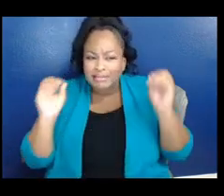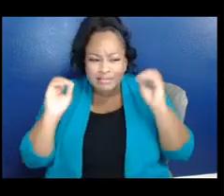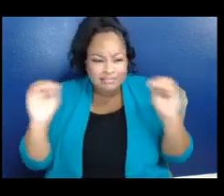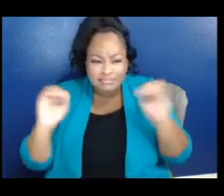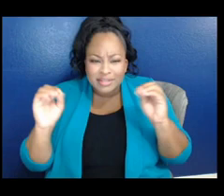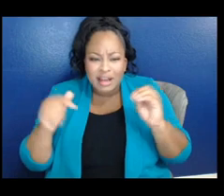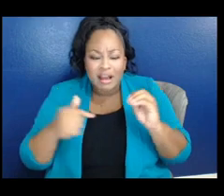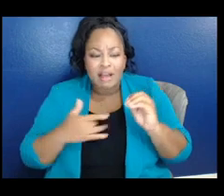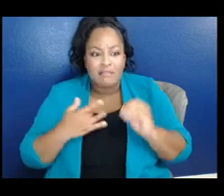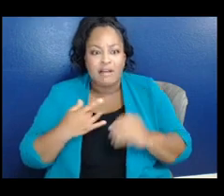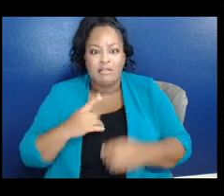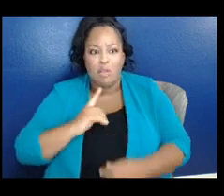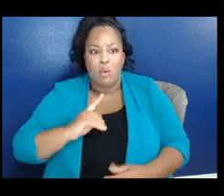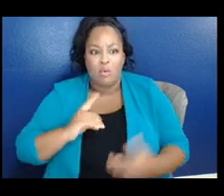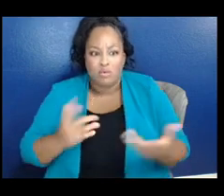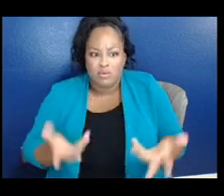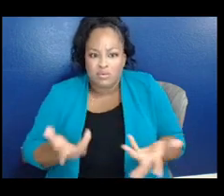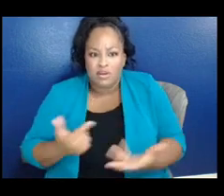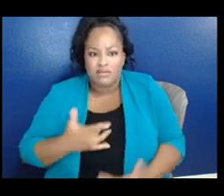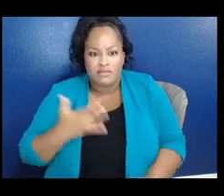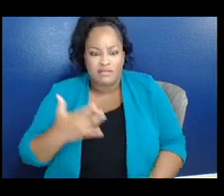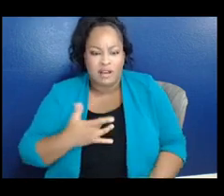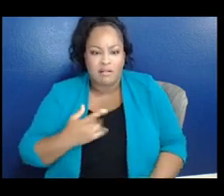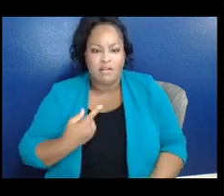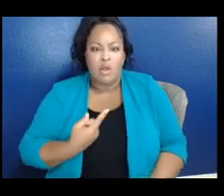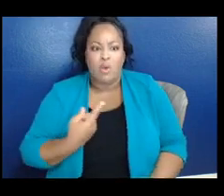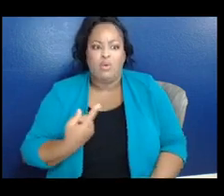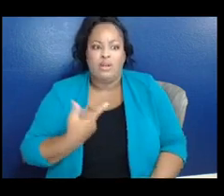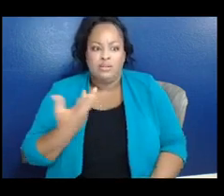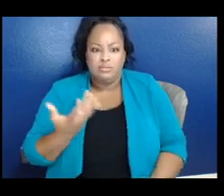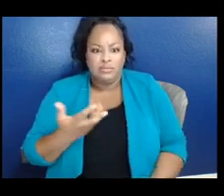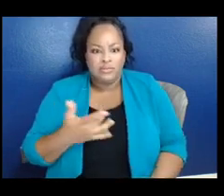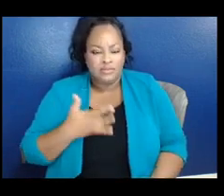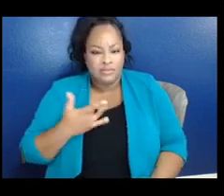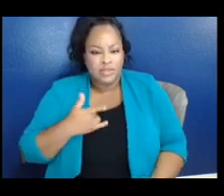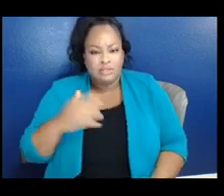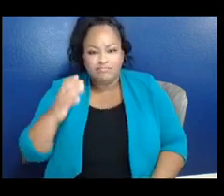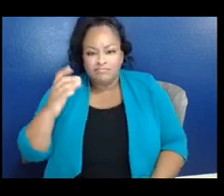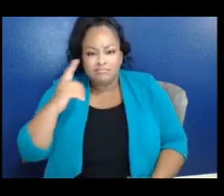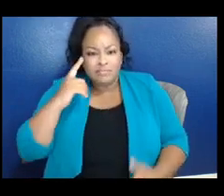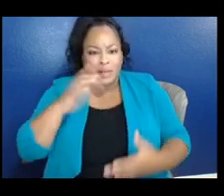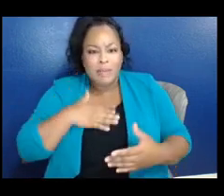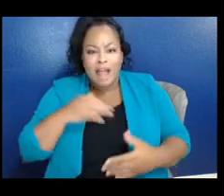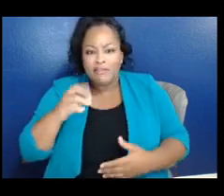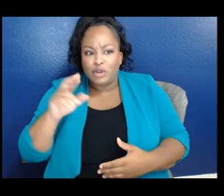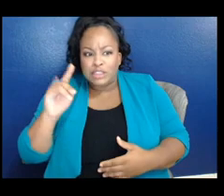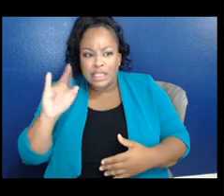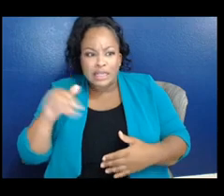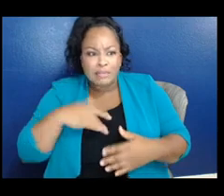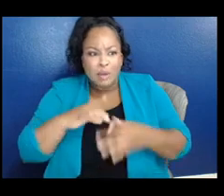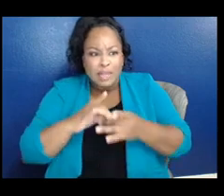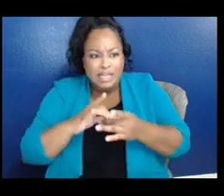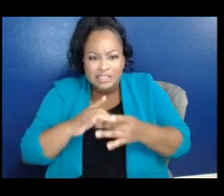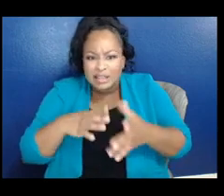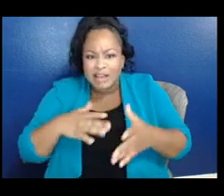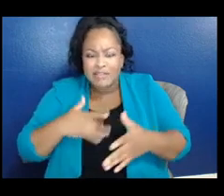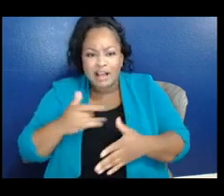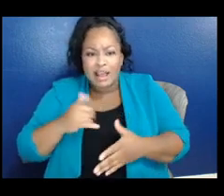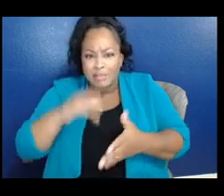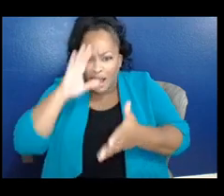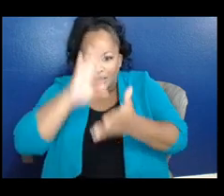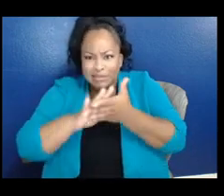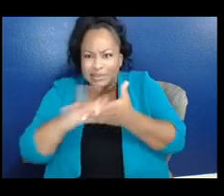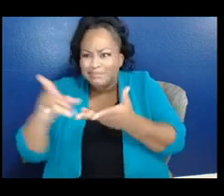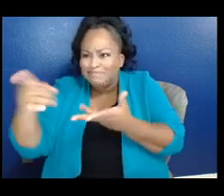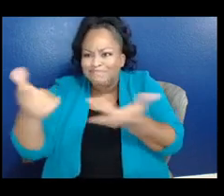turn to, I felt very alone in that process. I felt very alone in exploring my fertility, my relationship, feeling like my husband